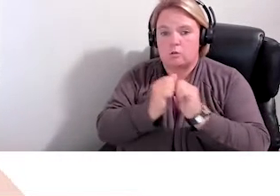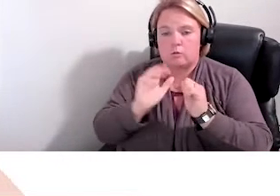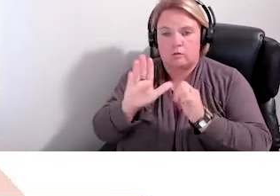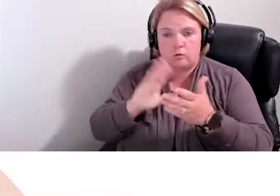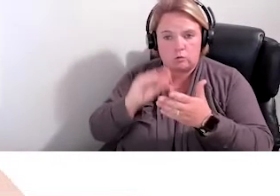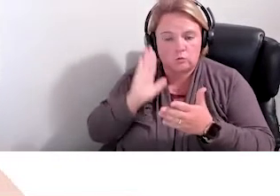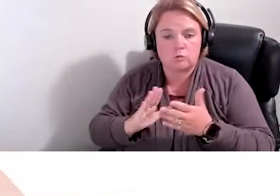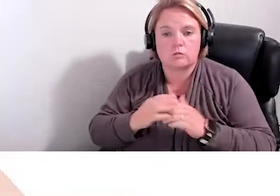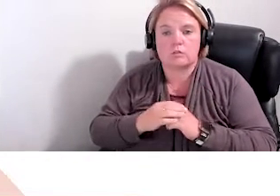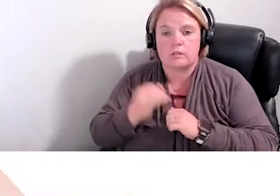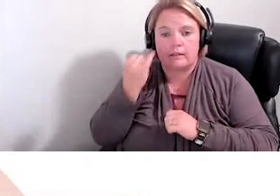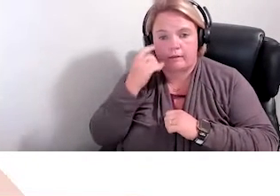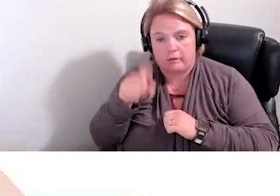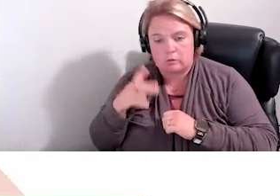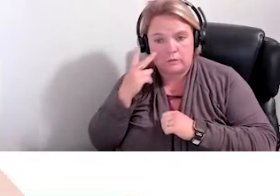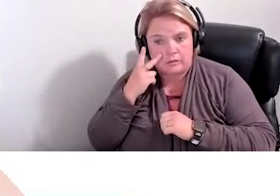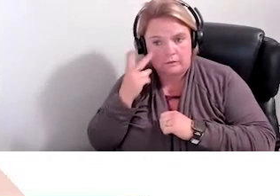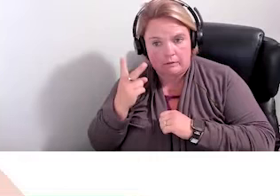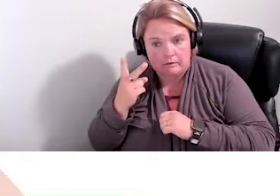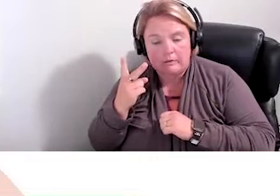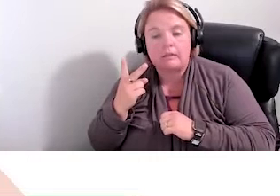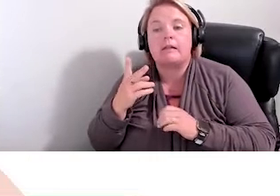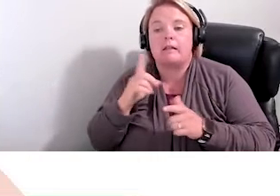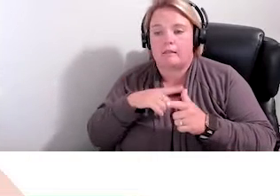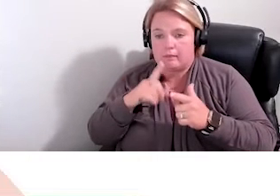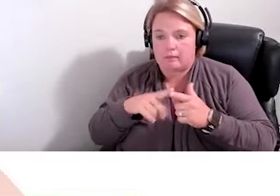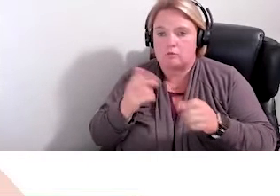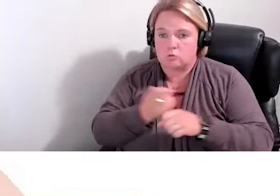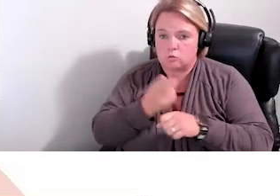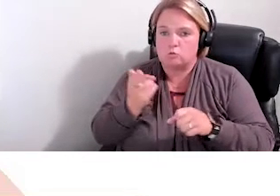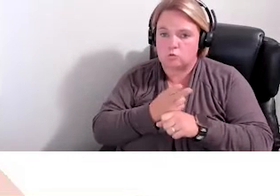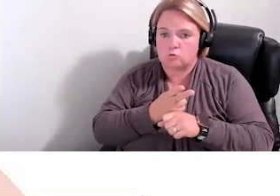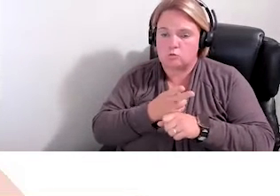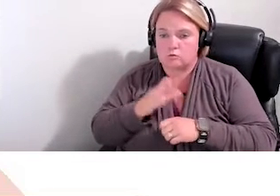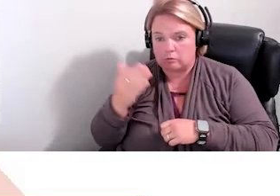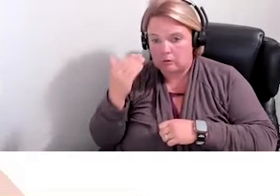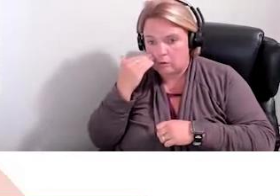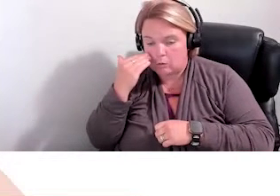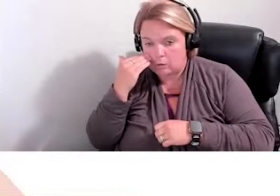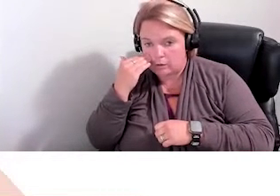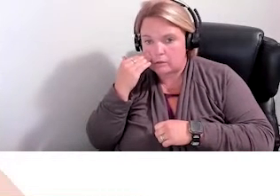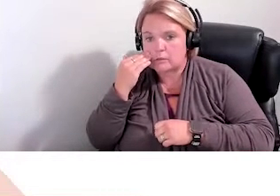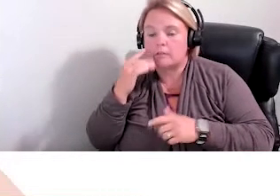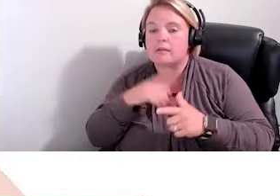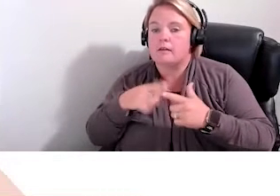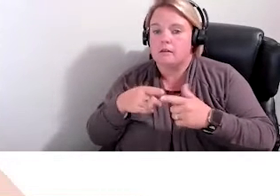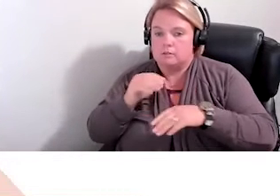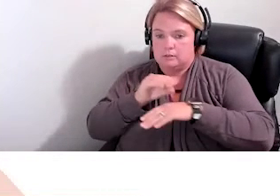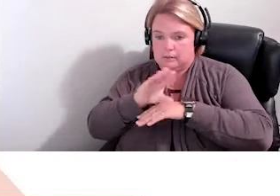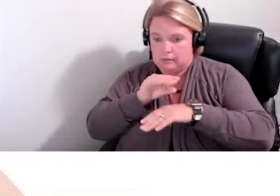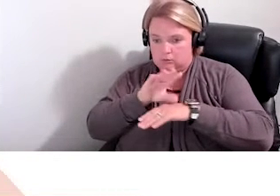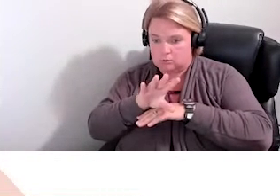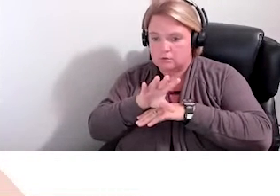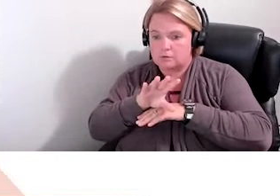if you see a need, using that system to make awareness of the need. And then the counselors